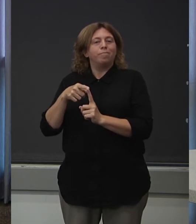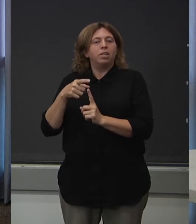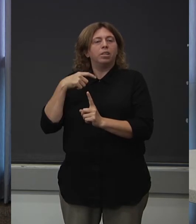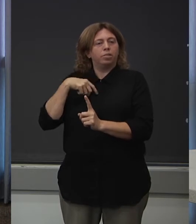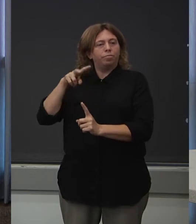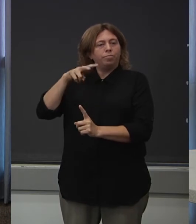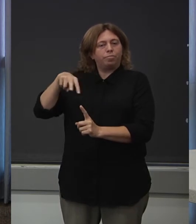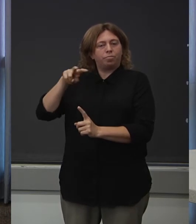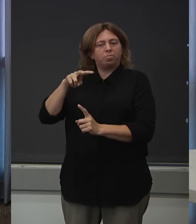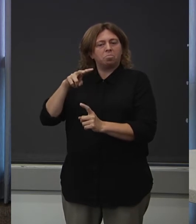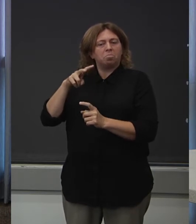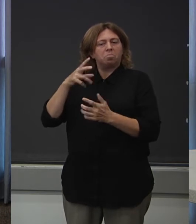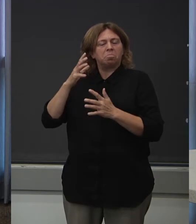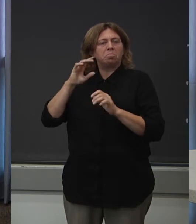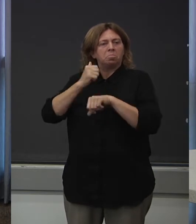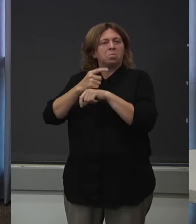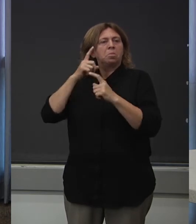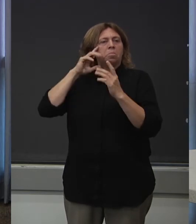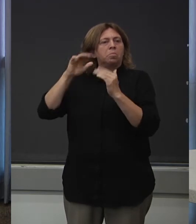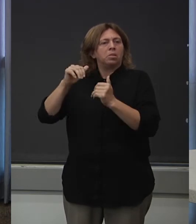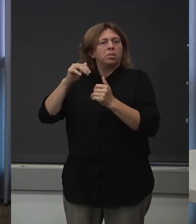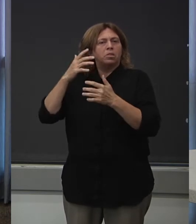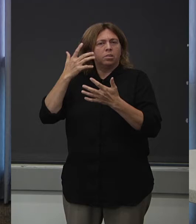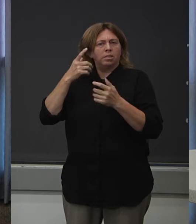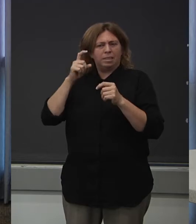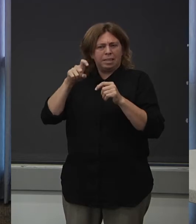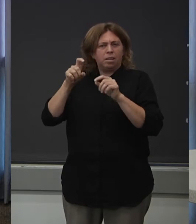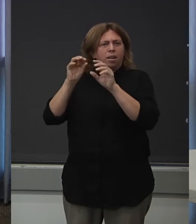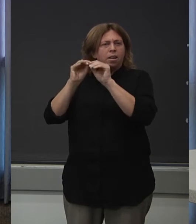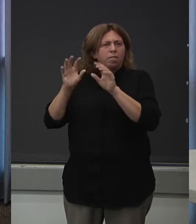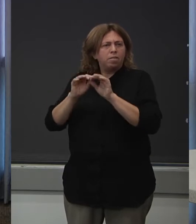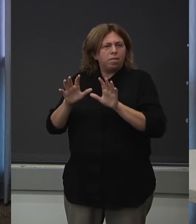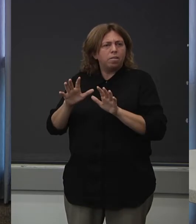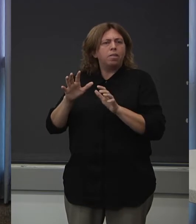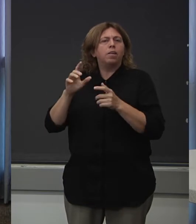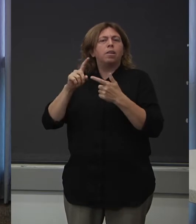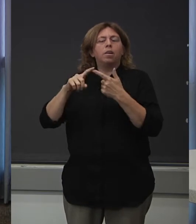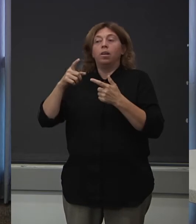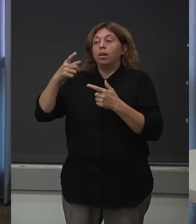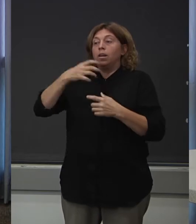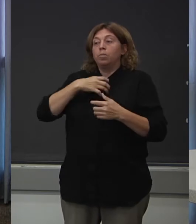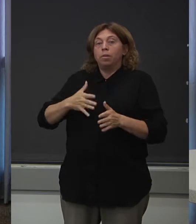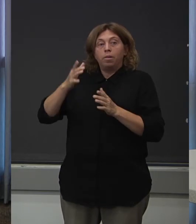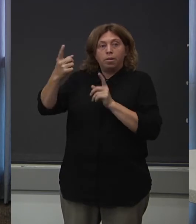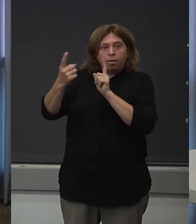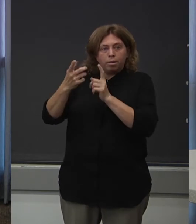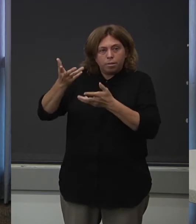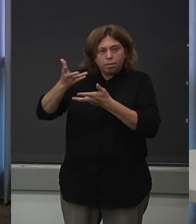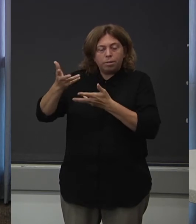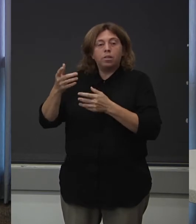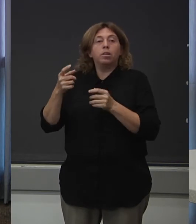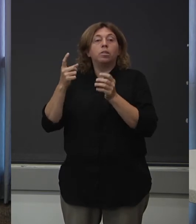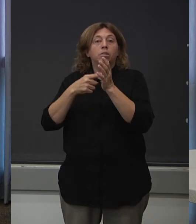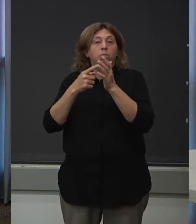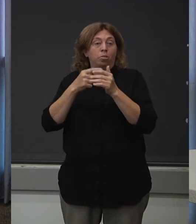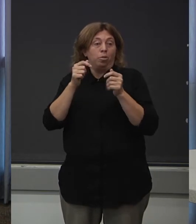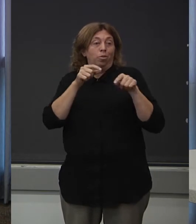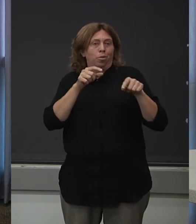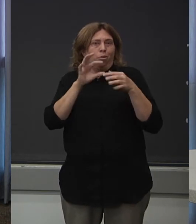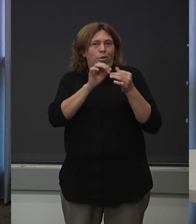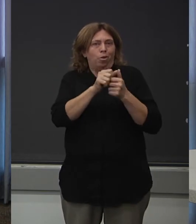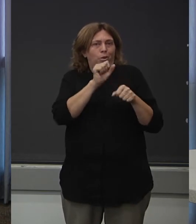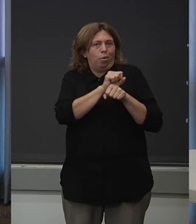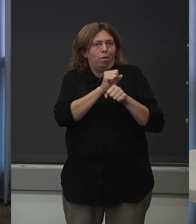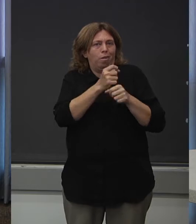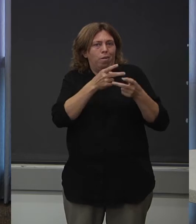clarified issues with the complainants. Sometimes we've clarified issues with the employers. Often we've been able to